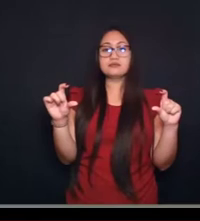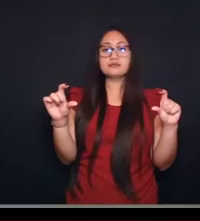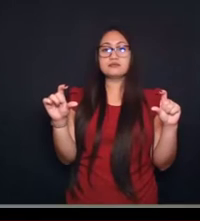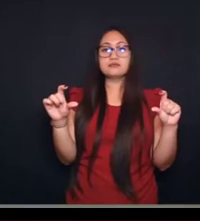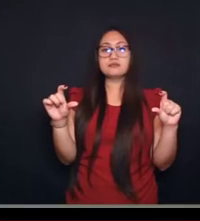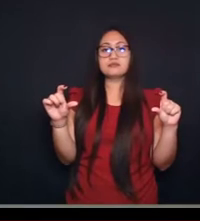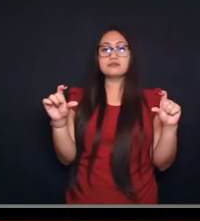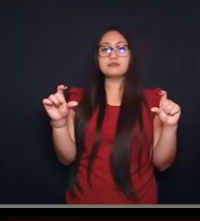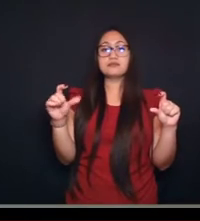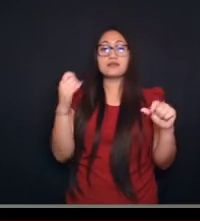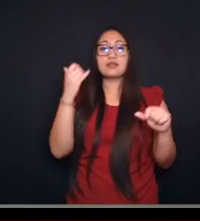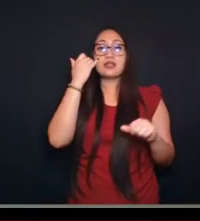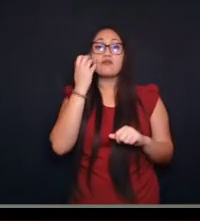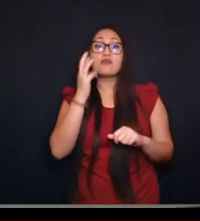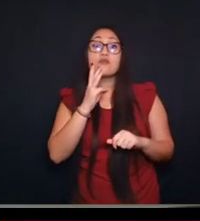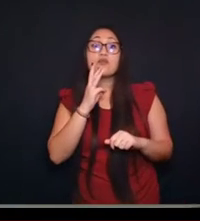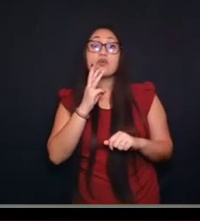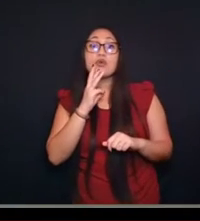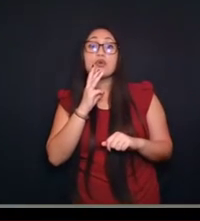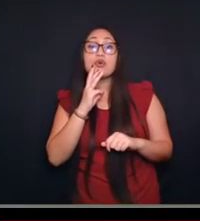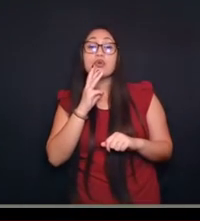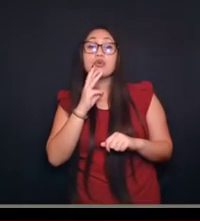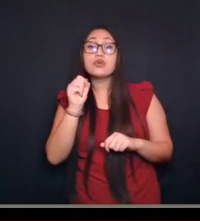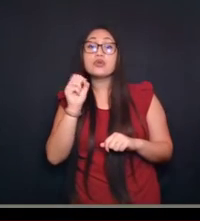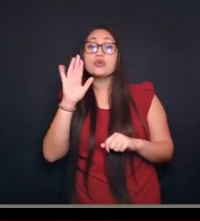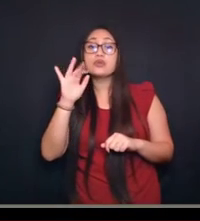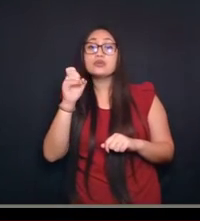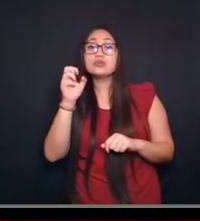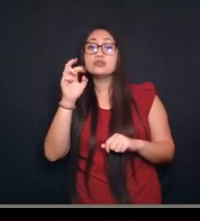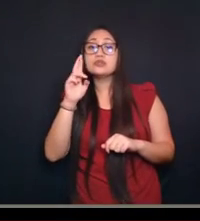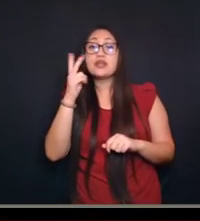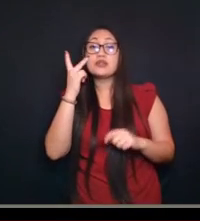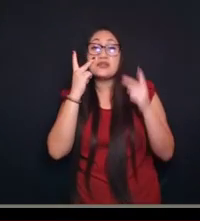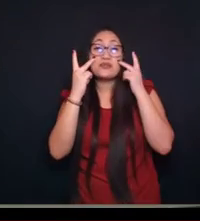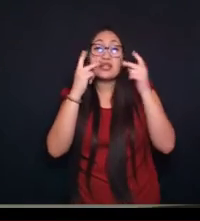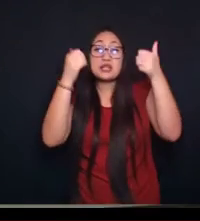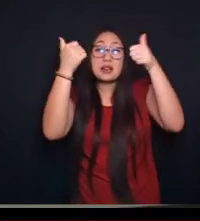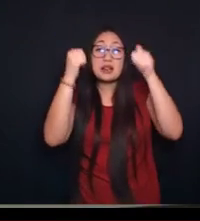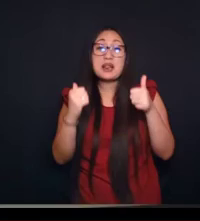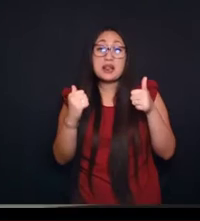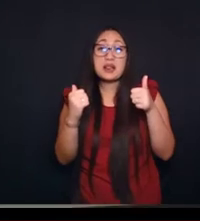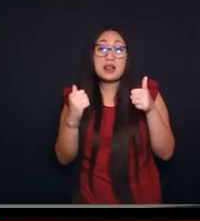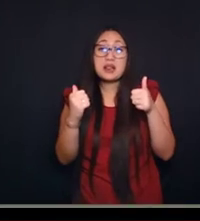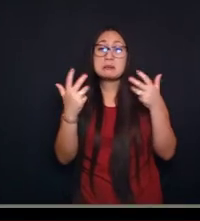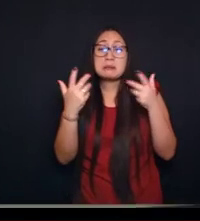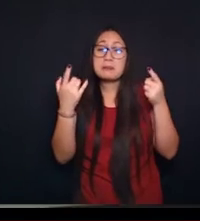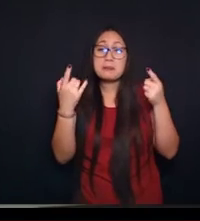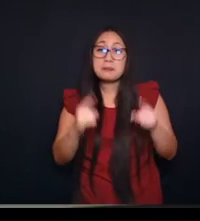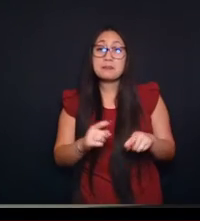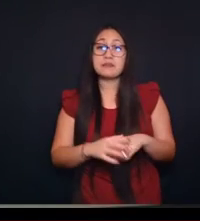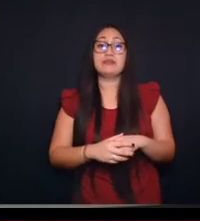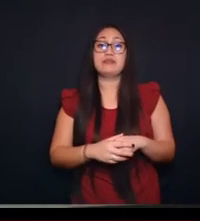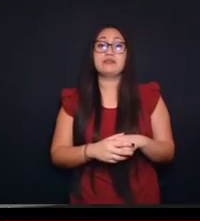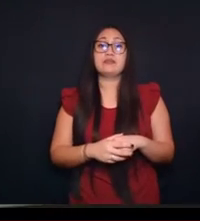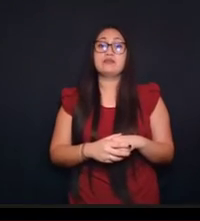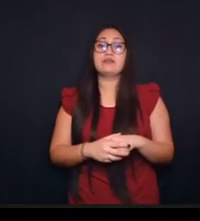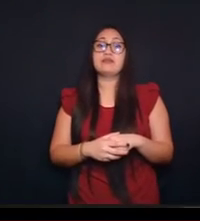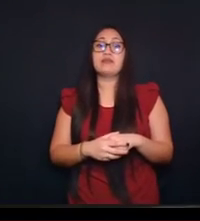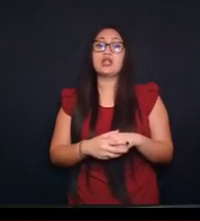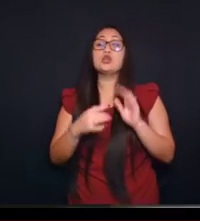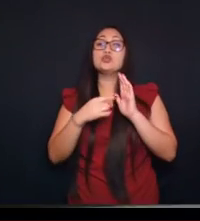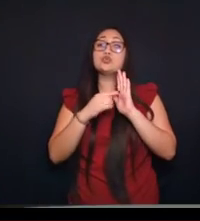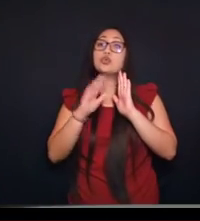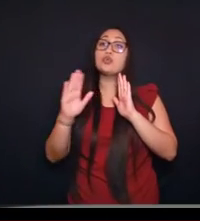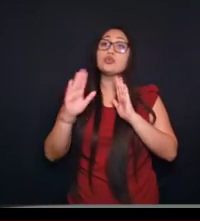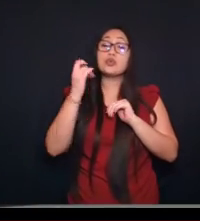striders lost their vision? You should already have this one answered. And how would you show your understanding that water